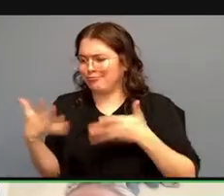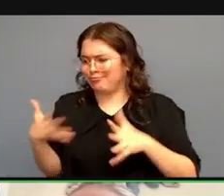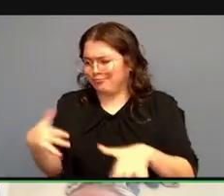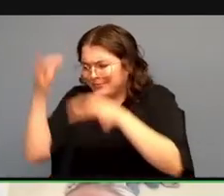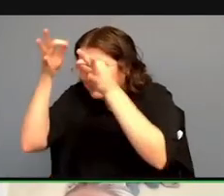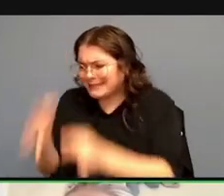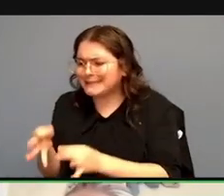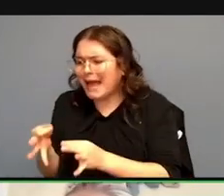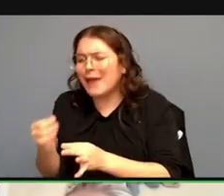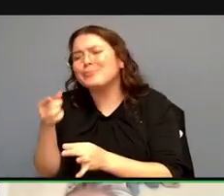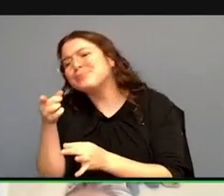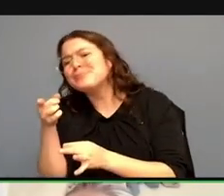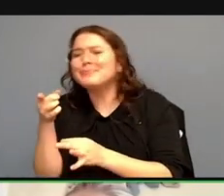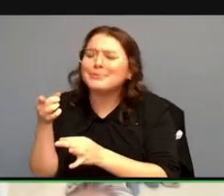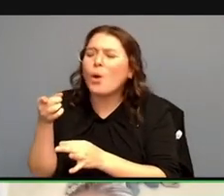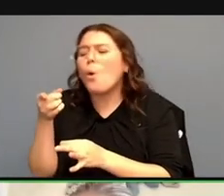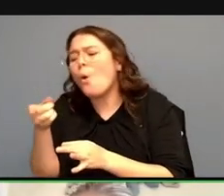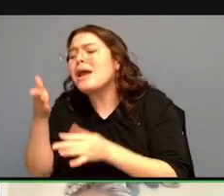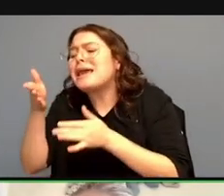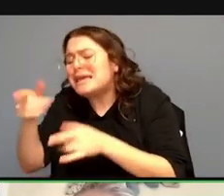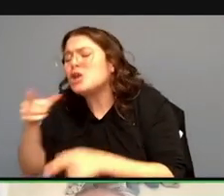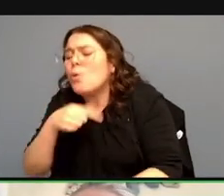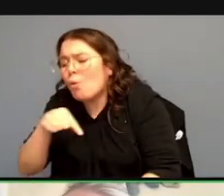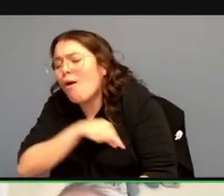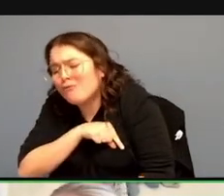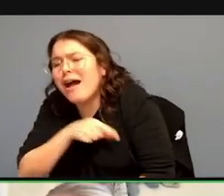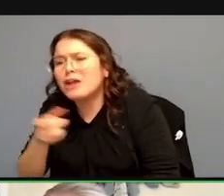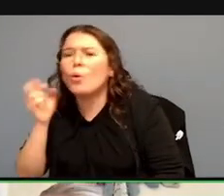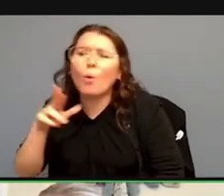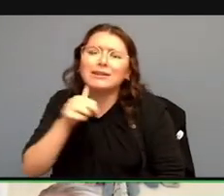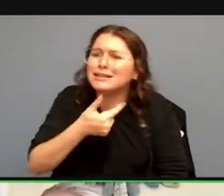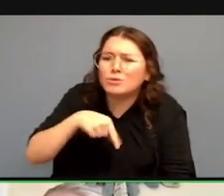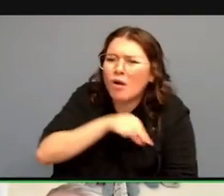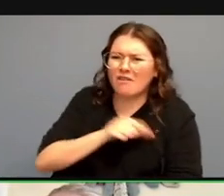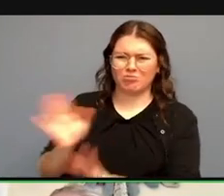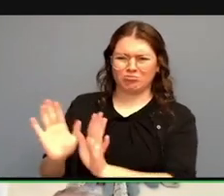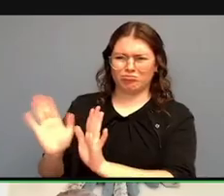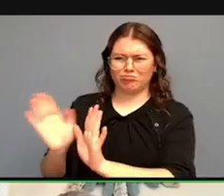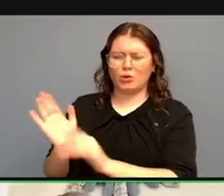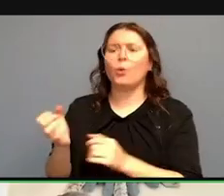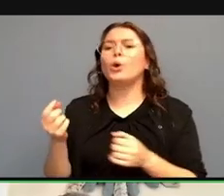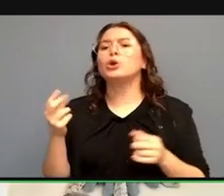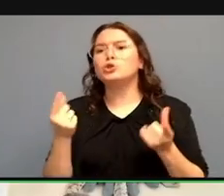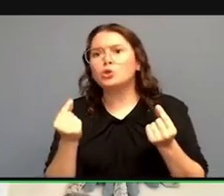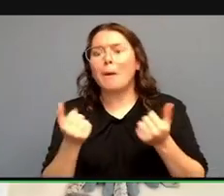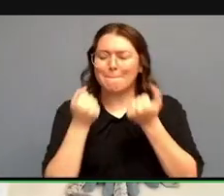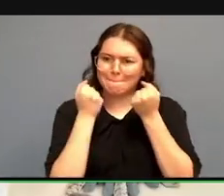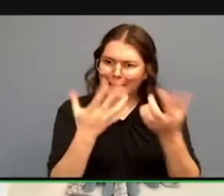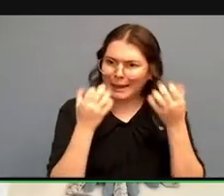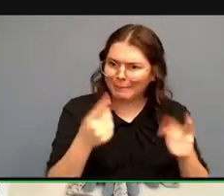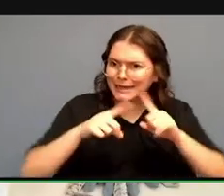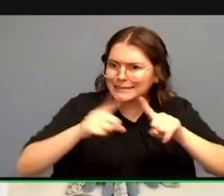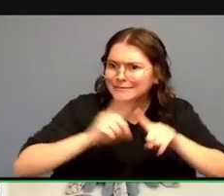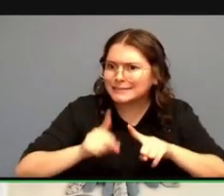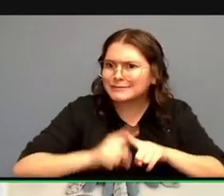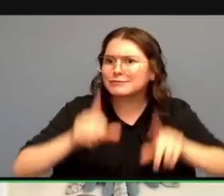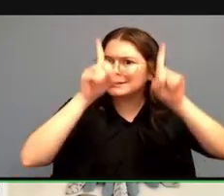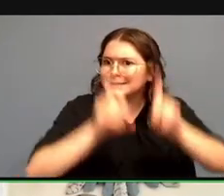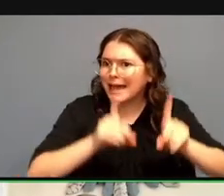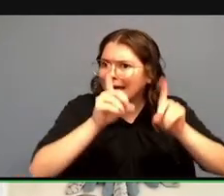okay, little Johnny qualifies or doesn't qualify. We're going to do multiple tests